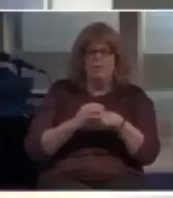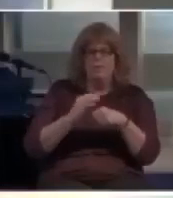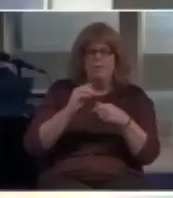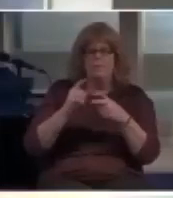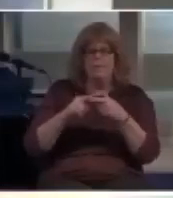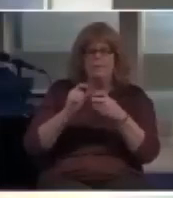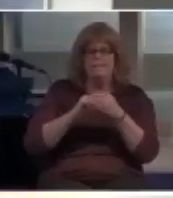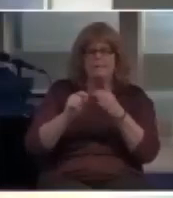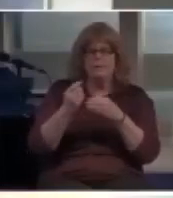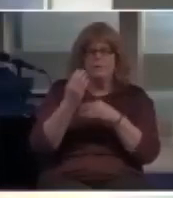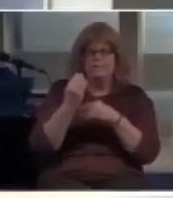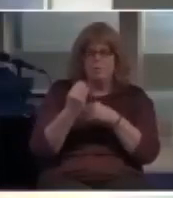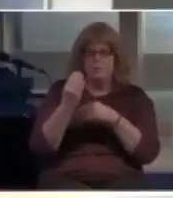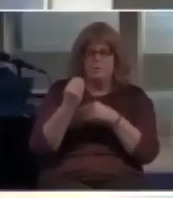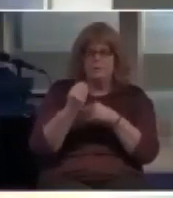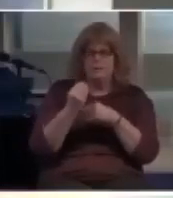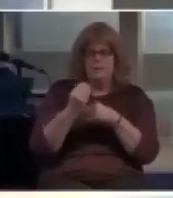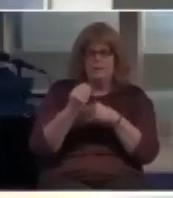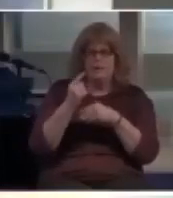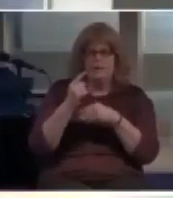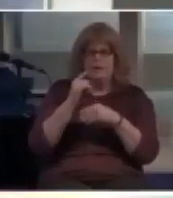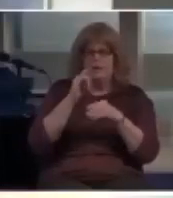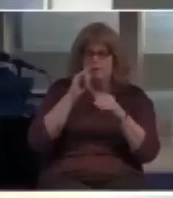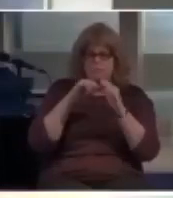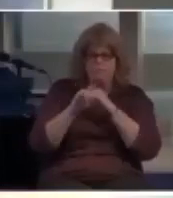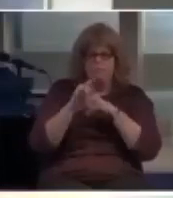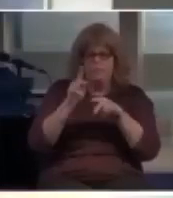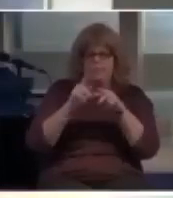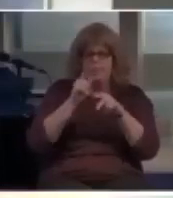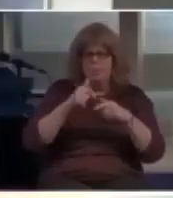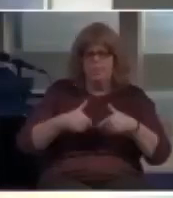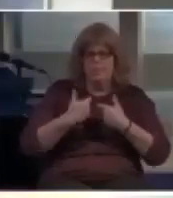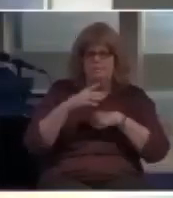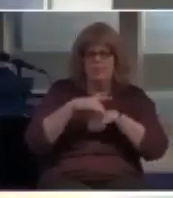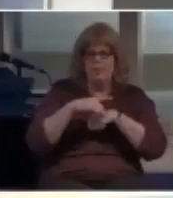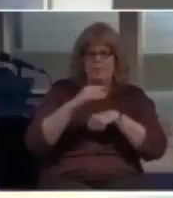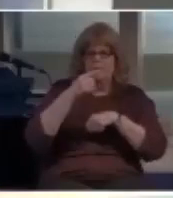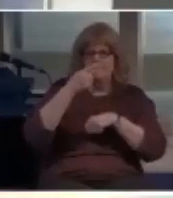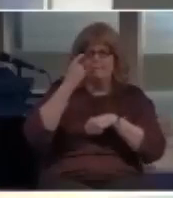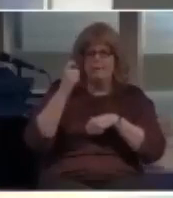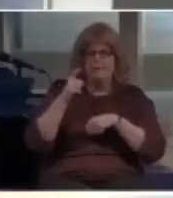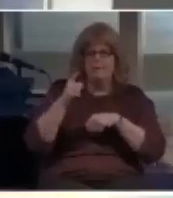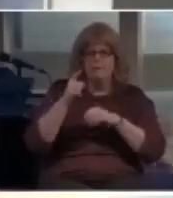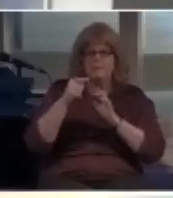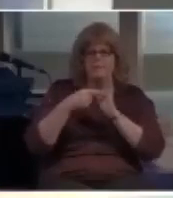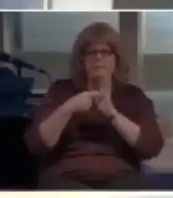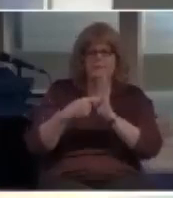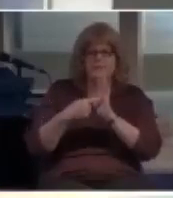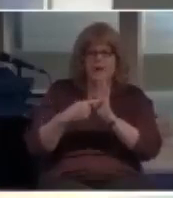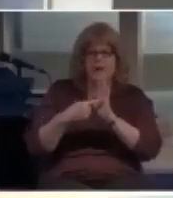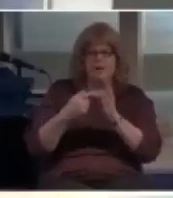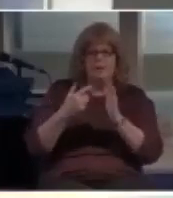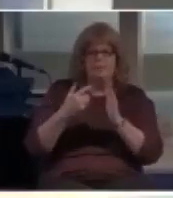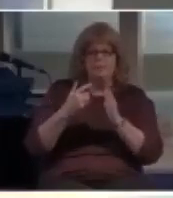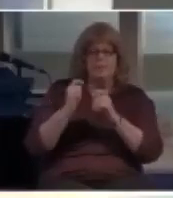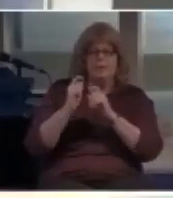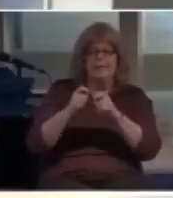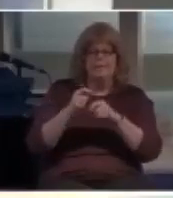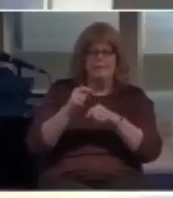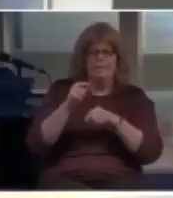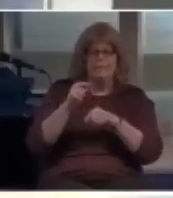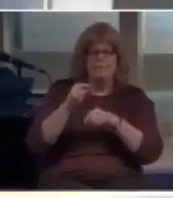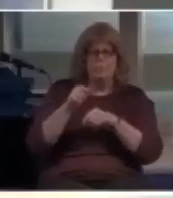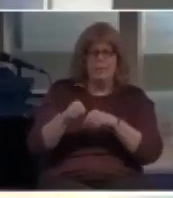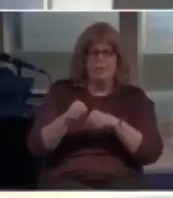on in verse 14, and he deceives those who dwell on the earth because of the signs which was given to him